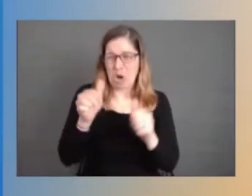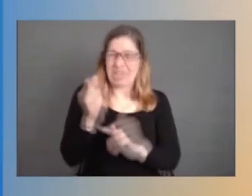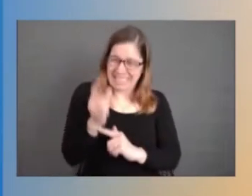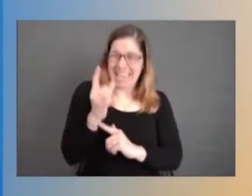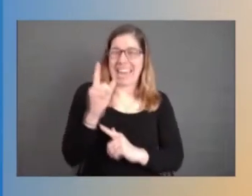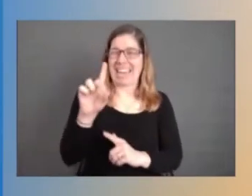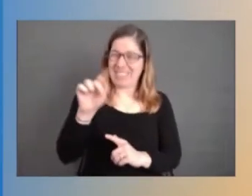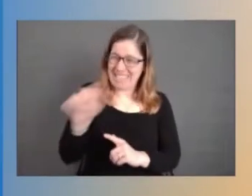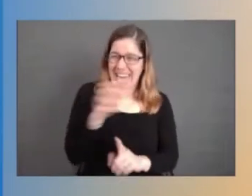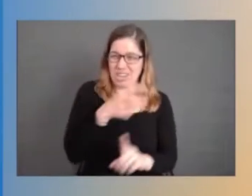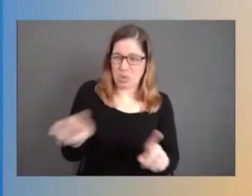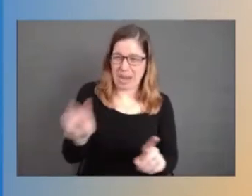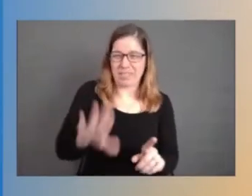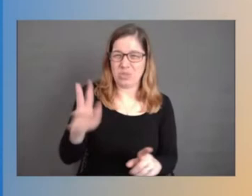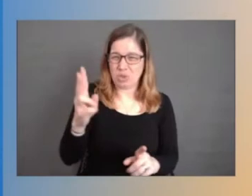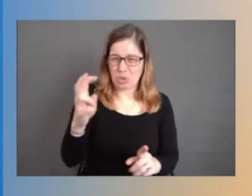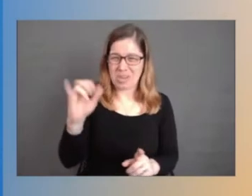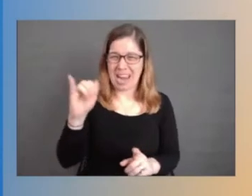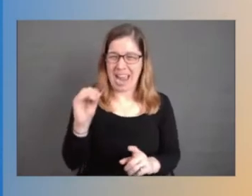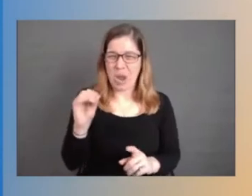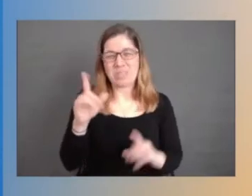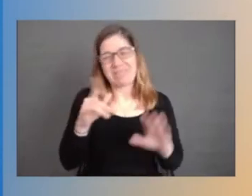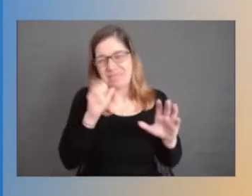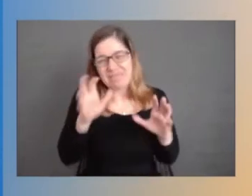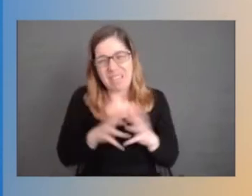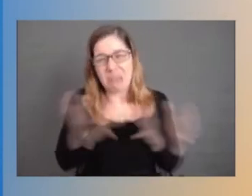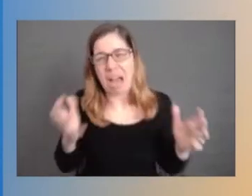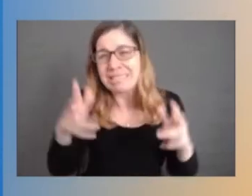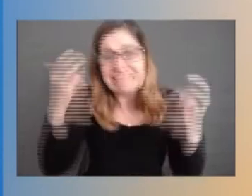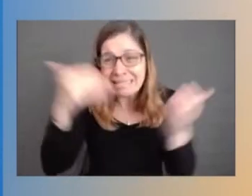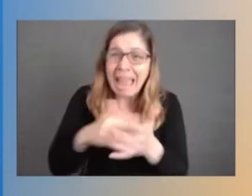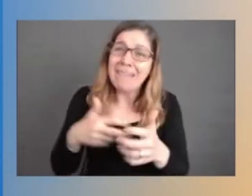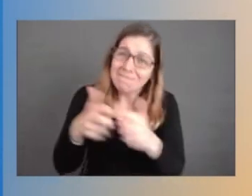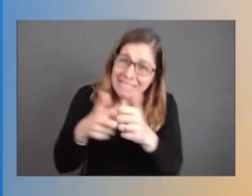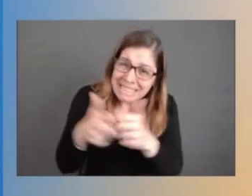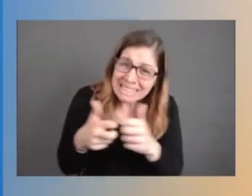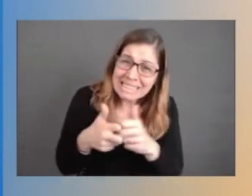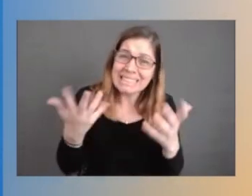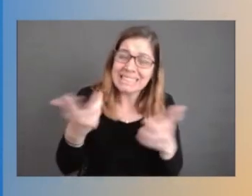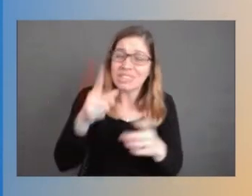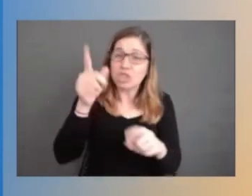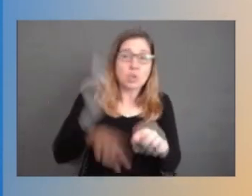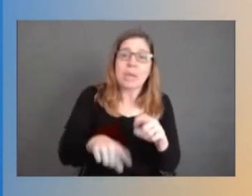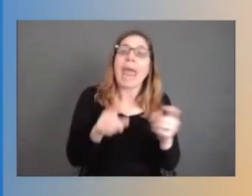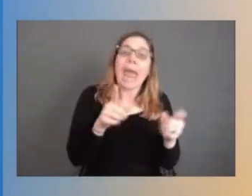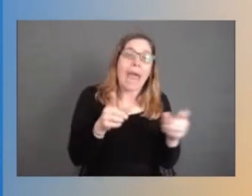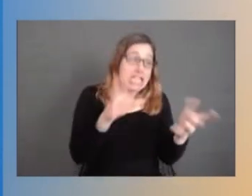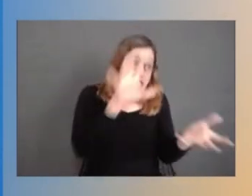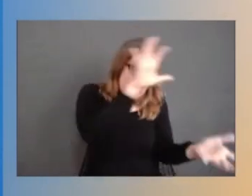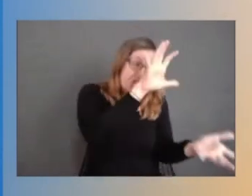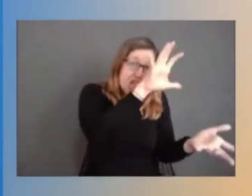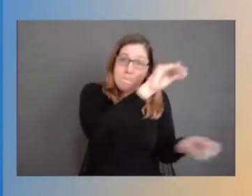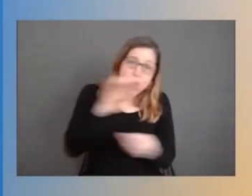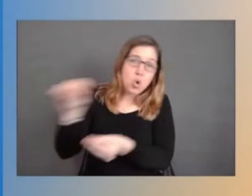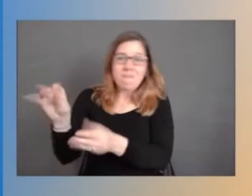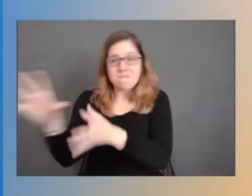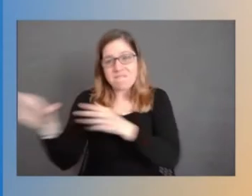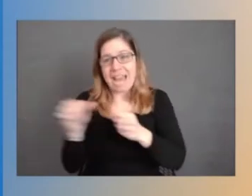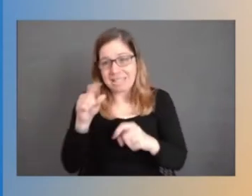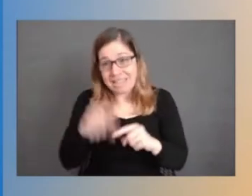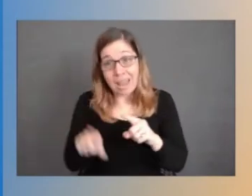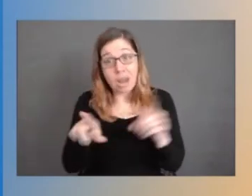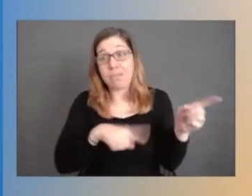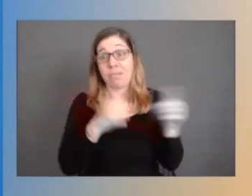Not very many, right? Again, it's because of physics. You're moving a platter head around. With a modern NVMe drive, it's pretty normal